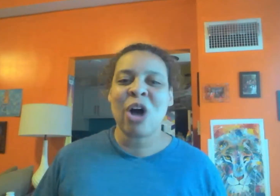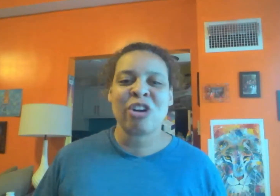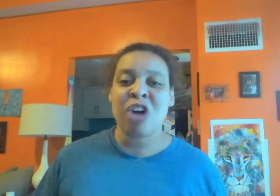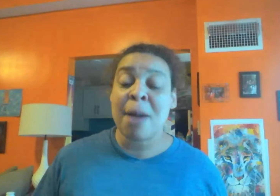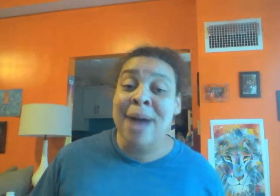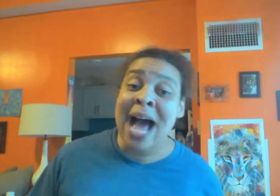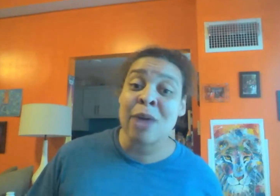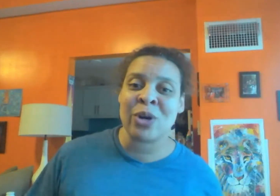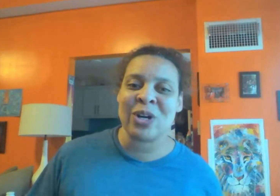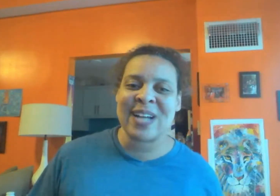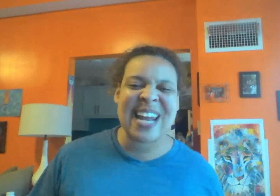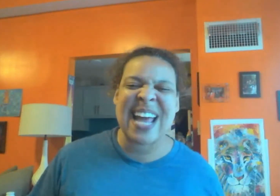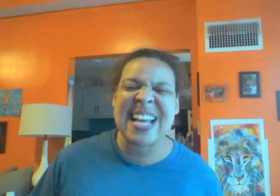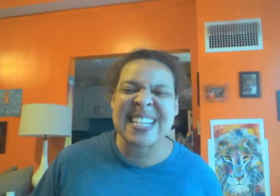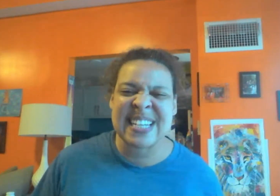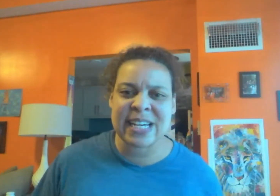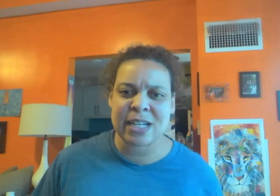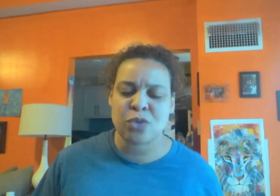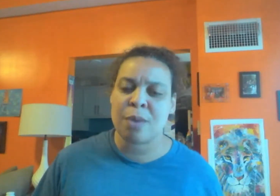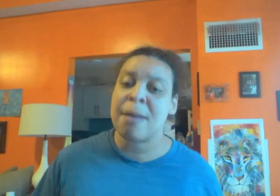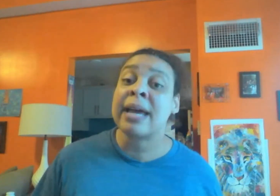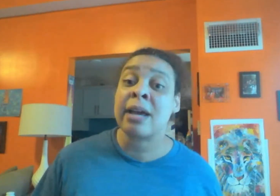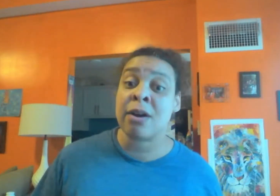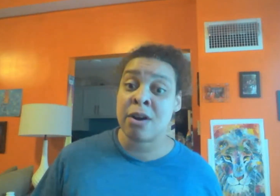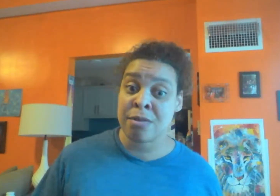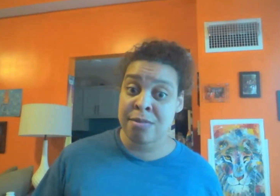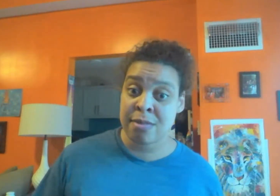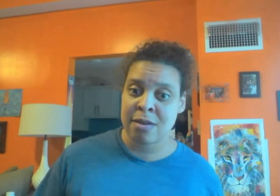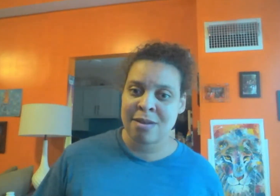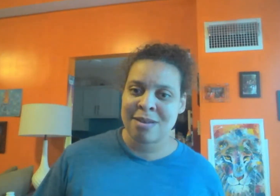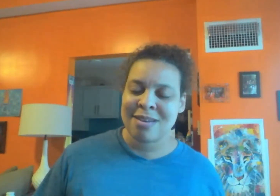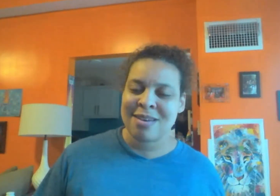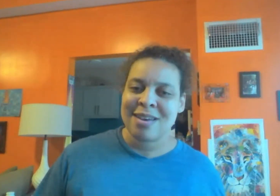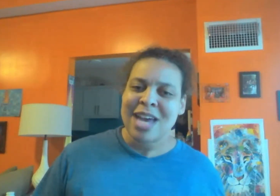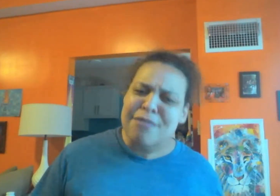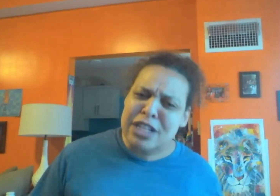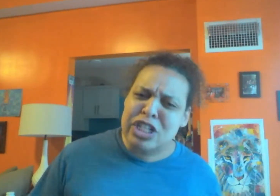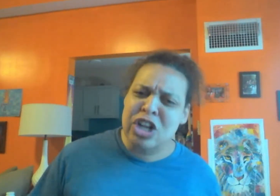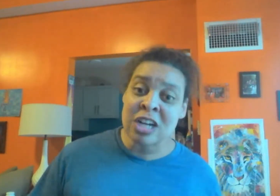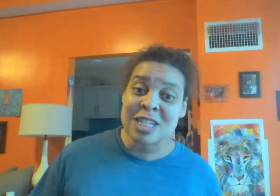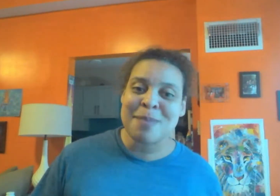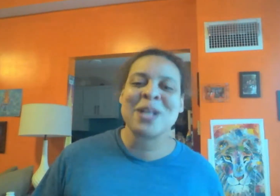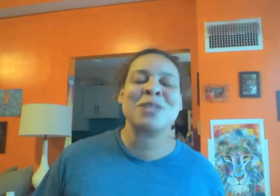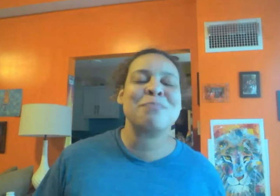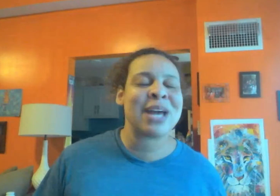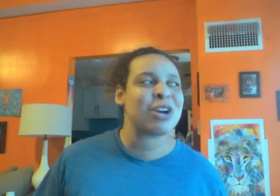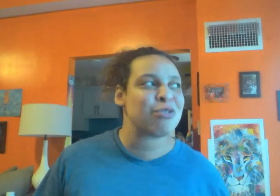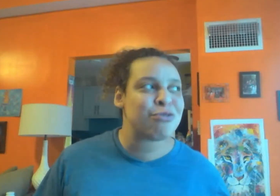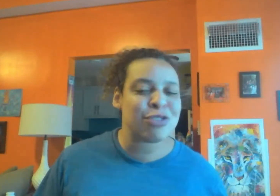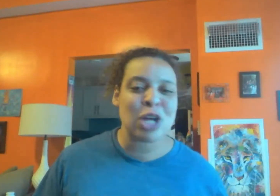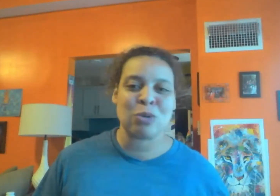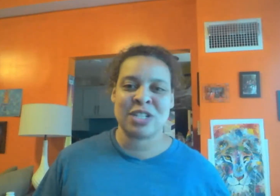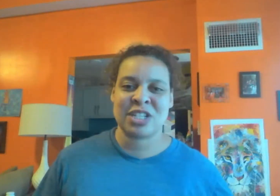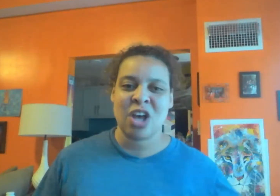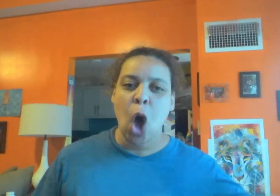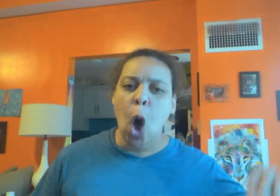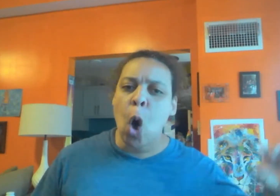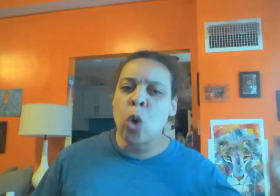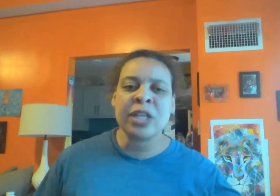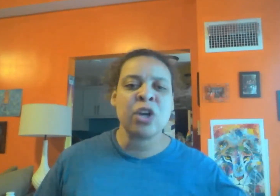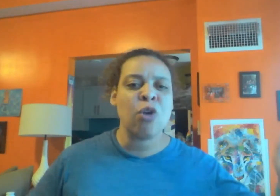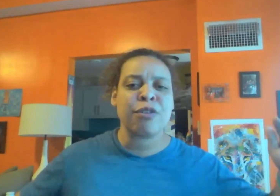is no longer a byword and a hissing to a mocking earth, if the star-spangled banner